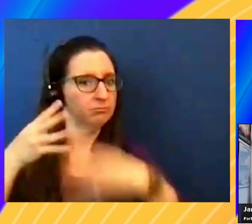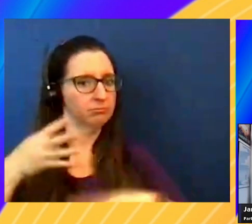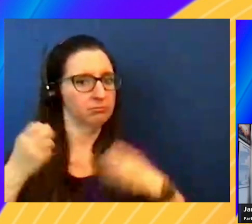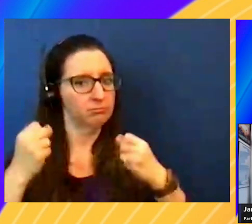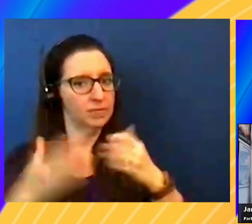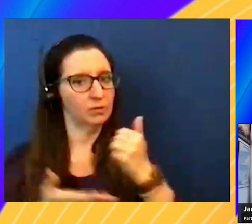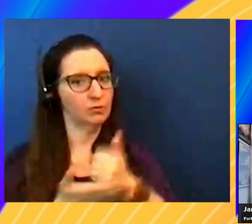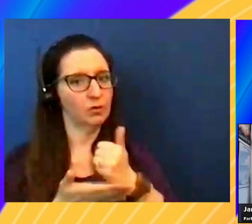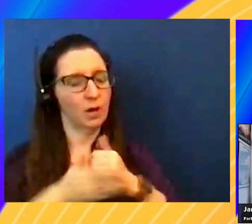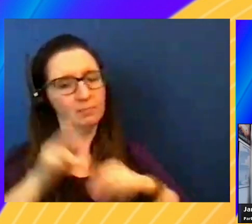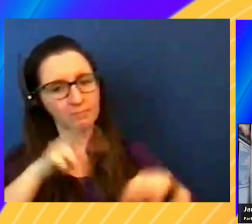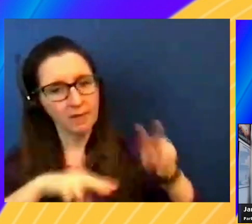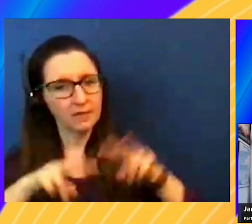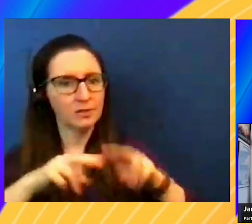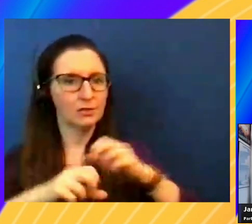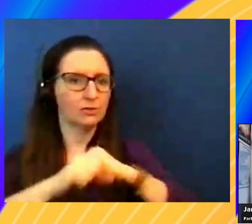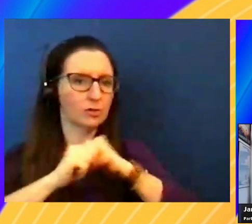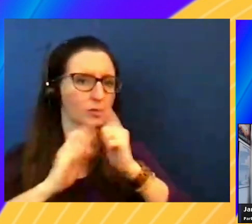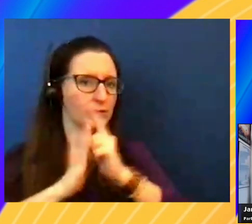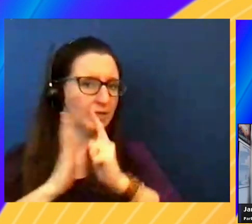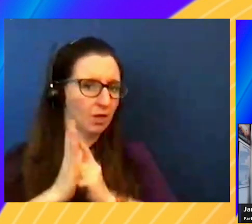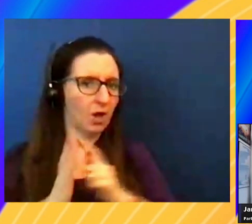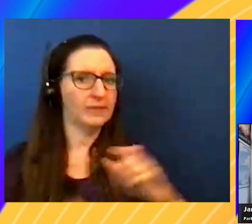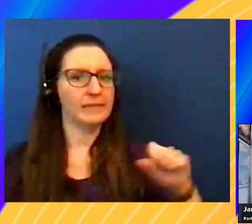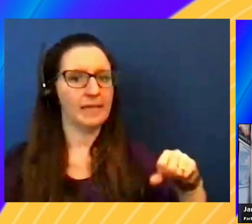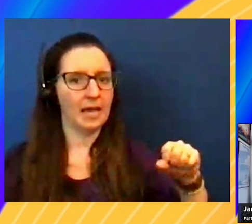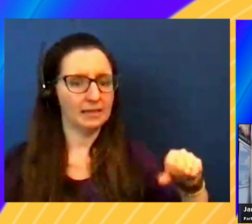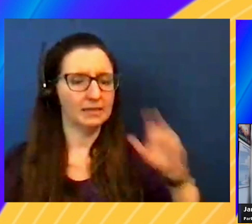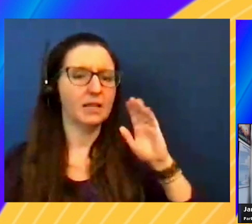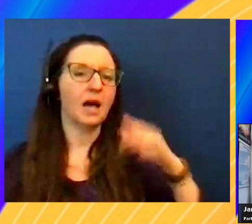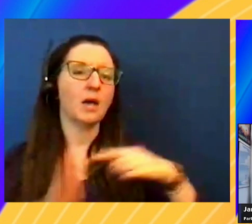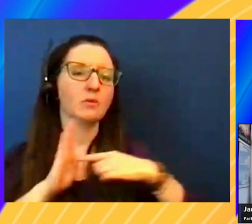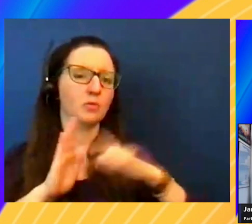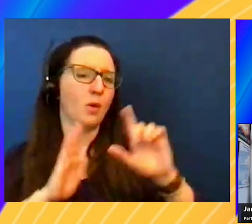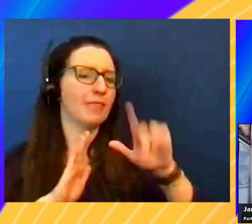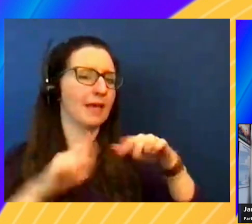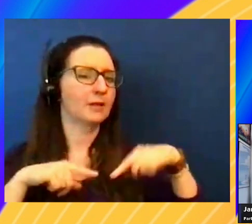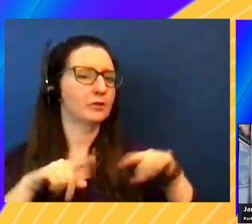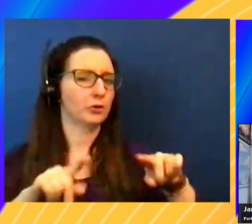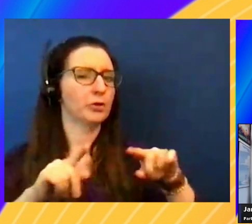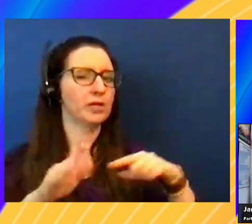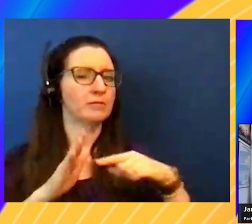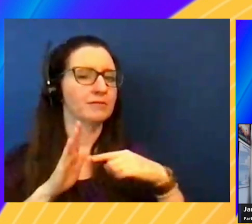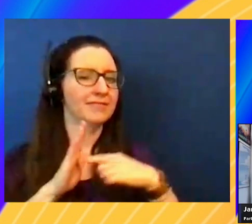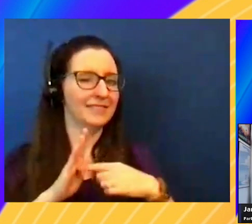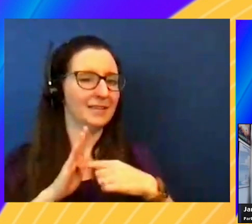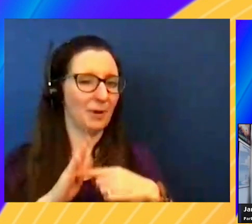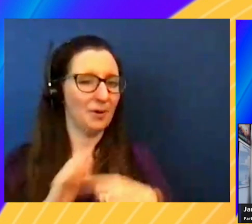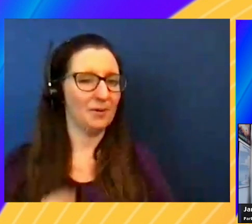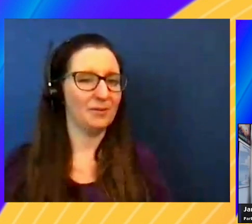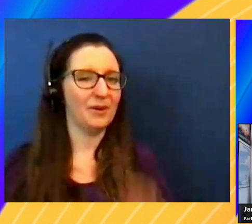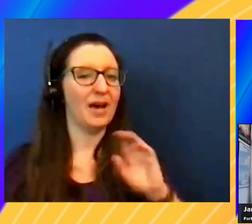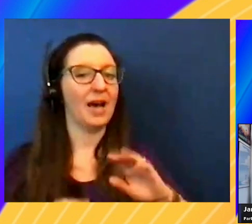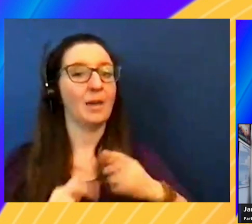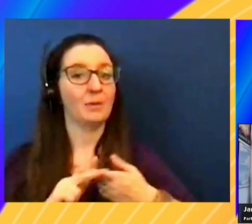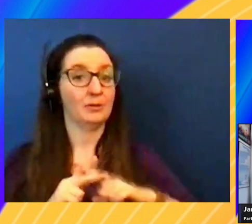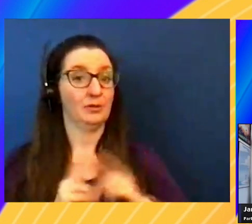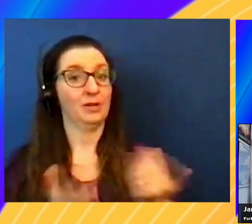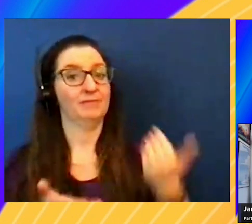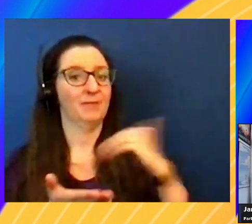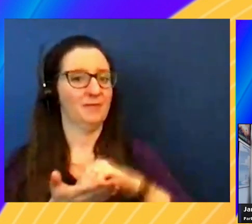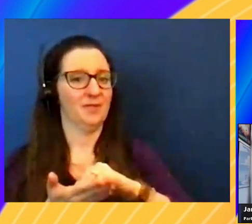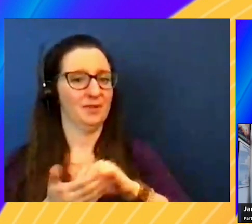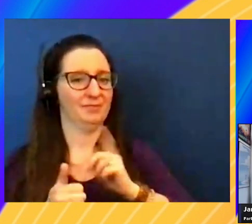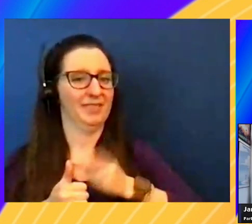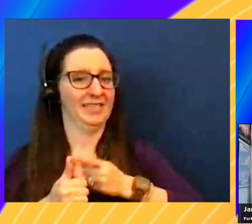logs, but I'm going to show those later in the demo. And I'm going to create a rule from scratch for you because we're in the moment,